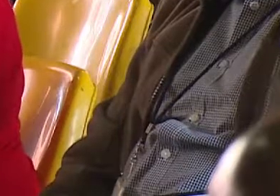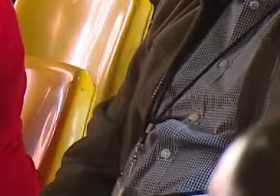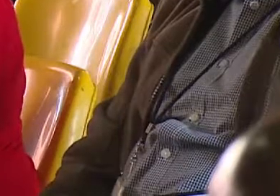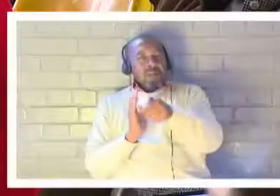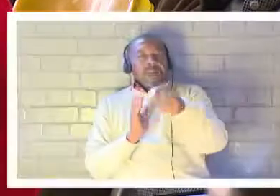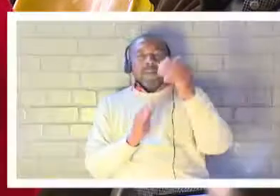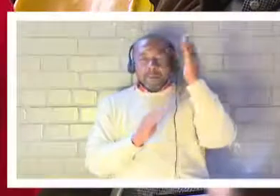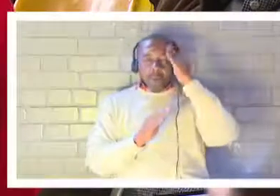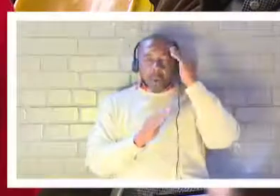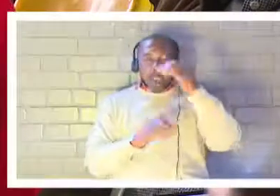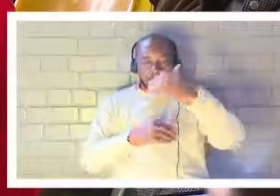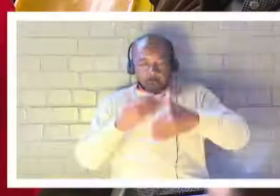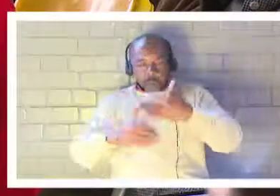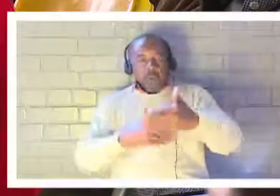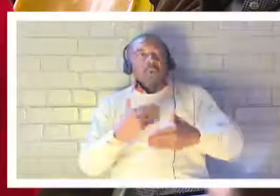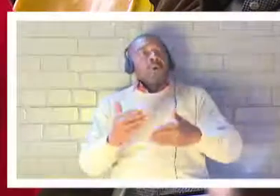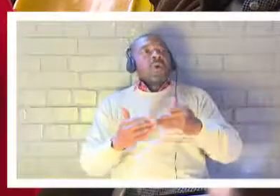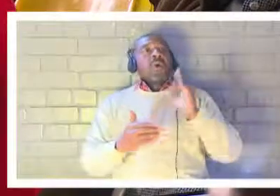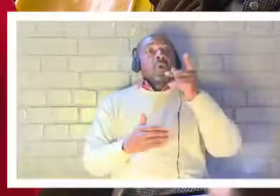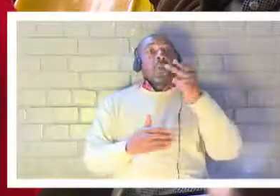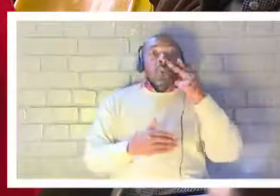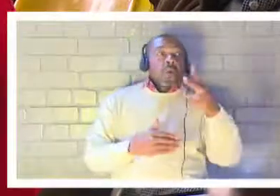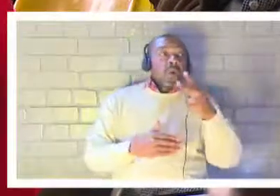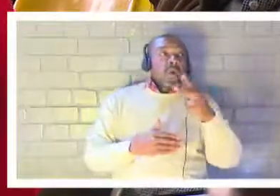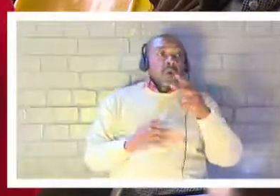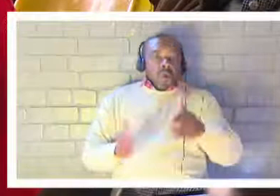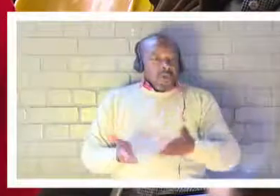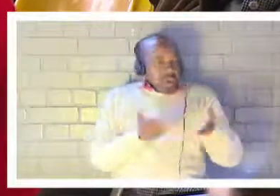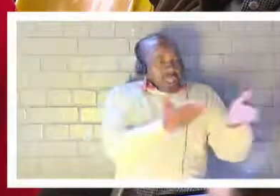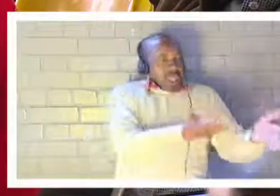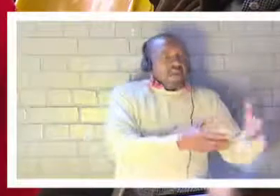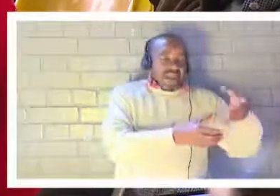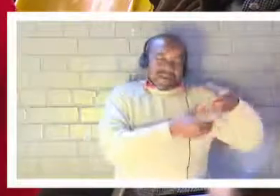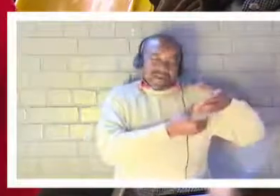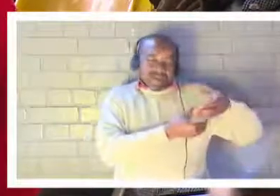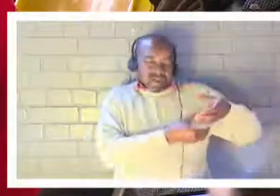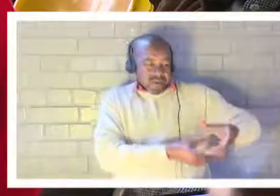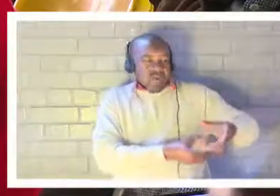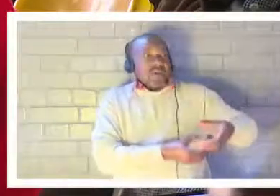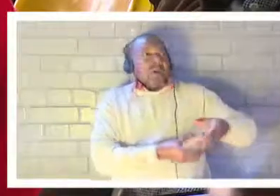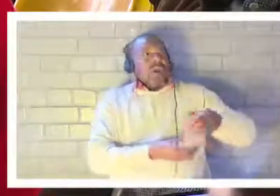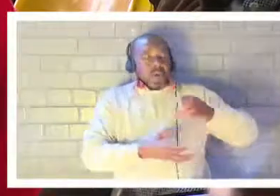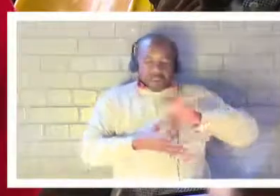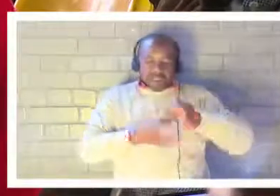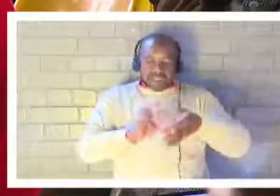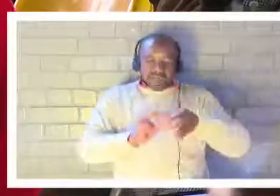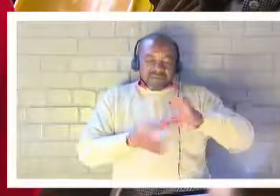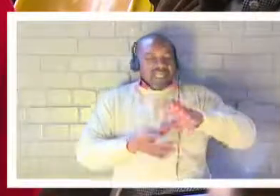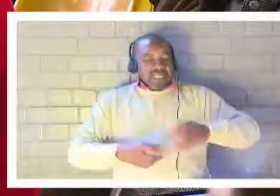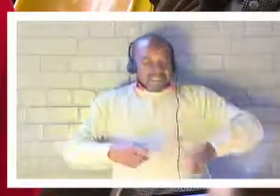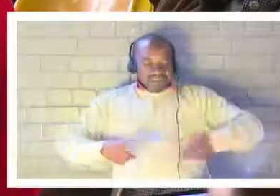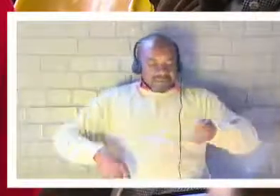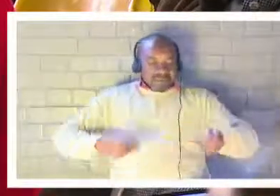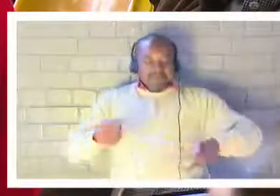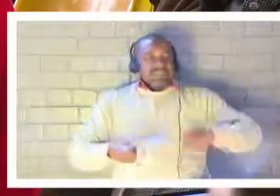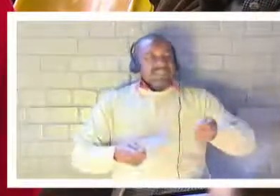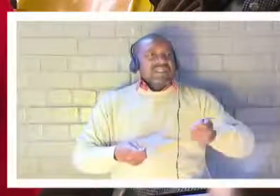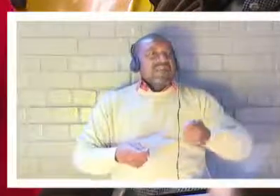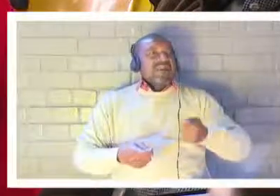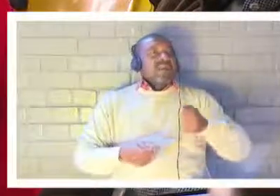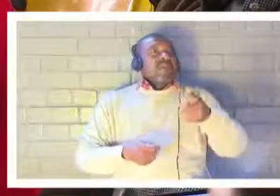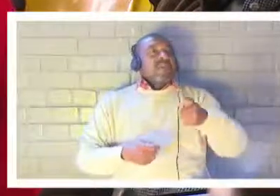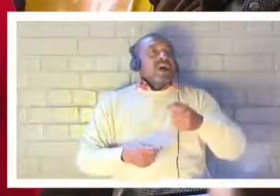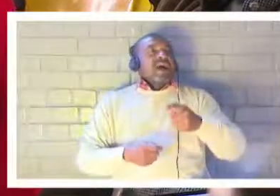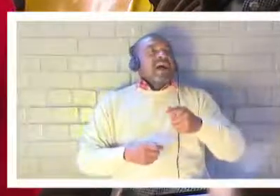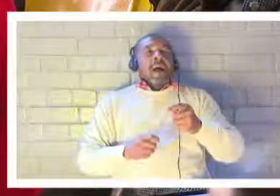Do they know the process? Because you find you hand a document to supply chain and they do not invite, they do not